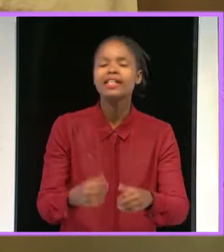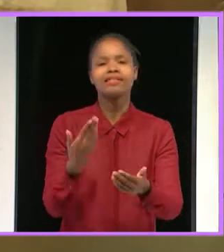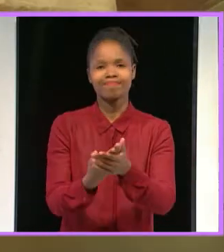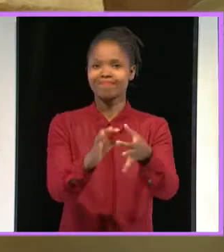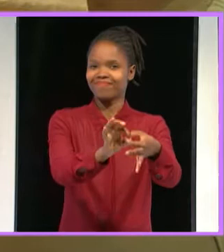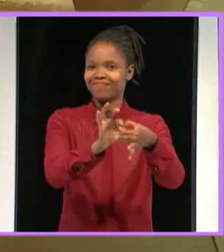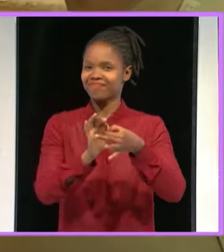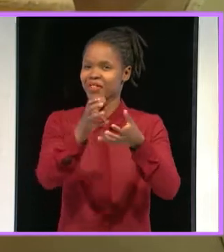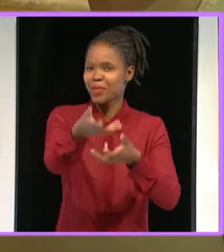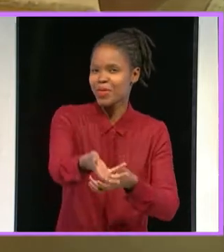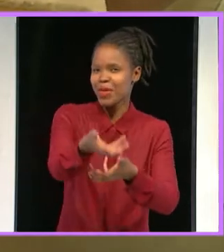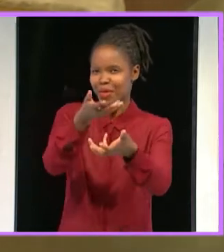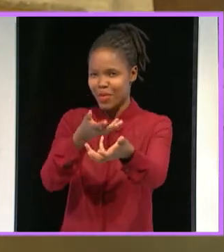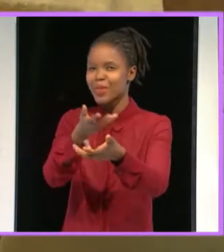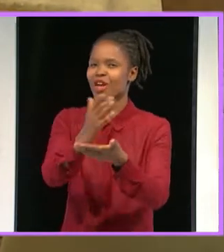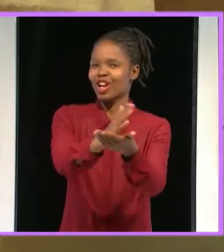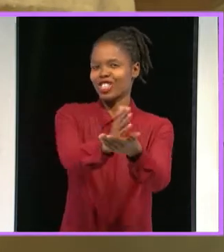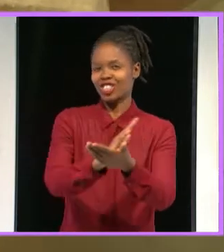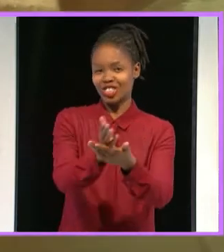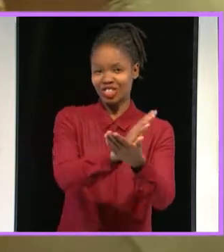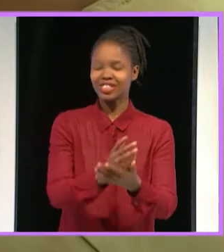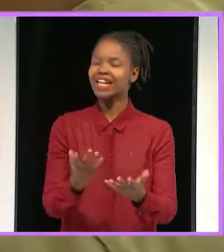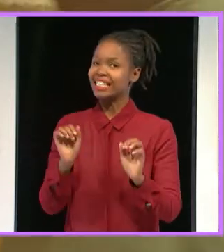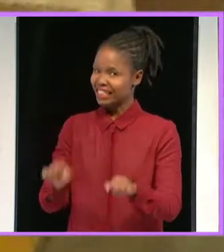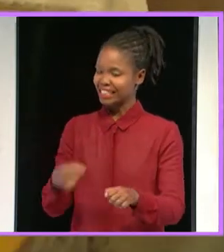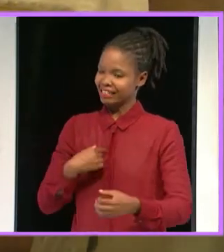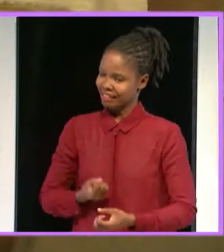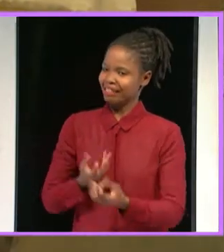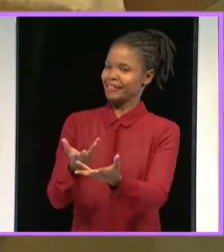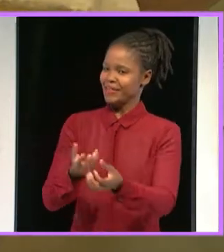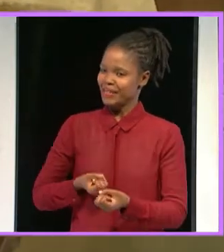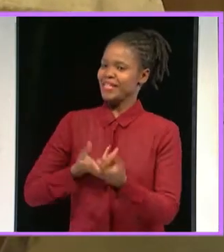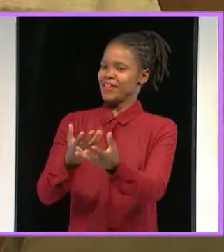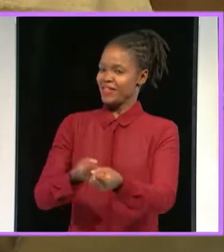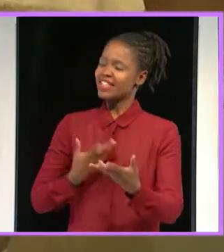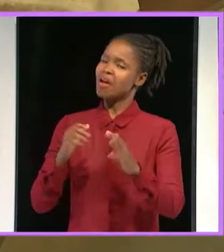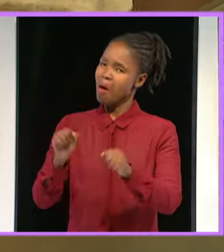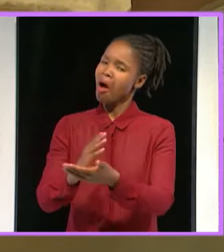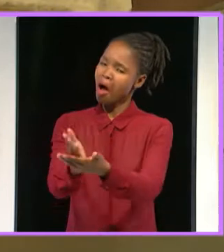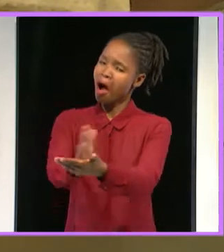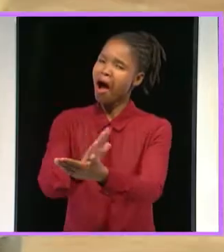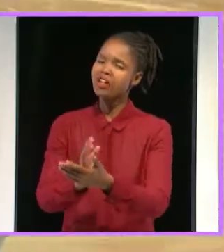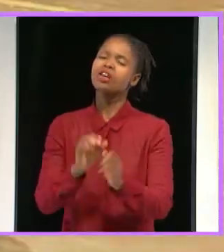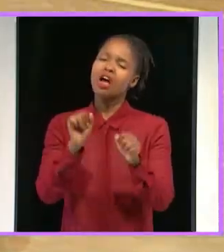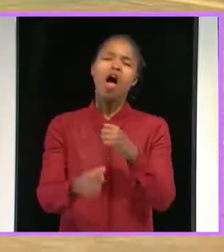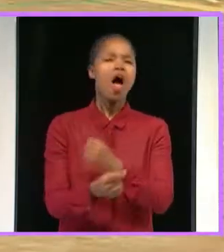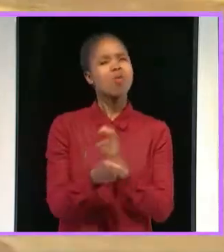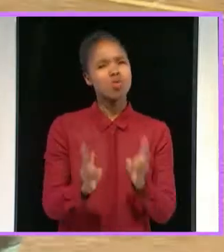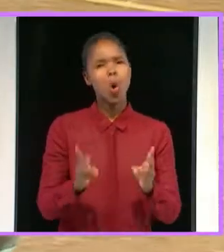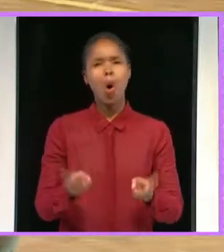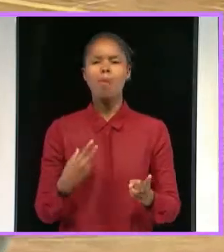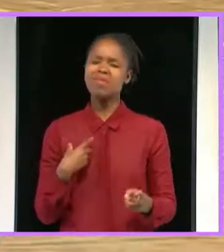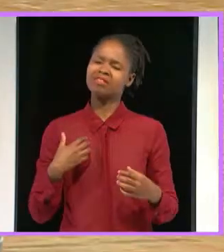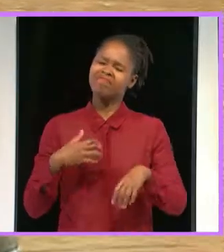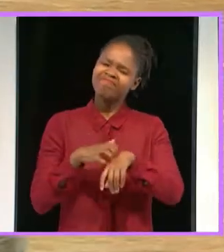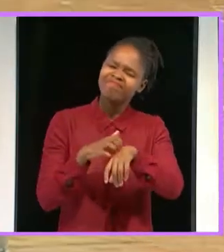take. Sometimes I think it's a lot of give. yeah, sometimes when he's having a tough day or I'm having a tough